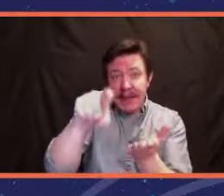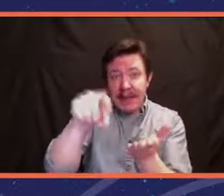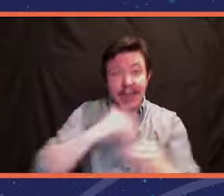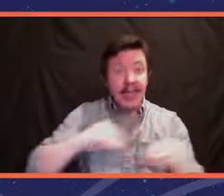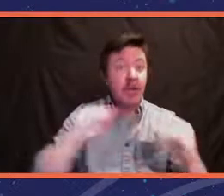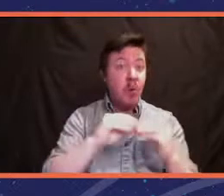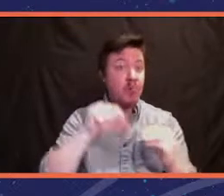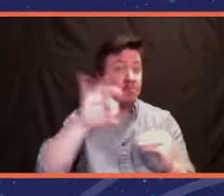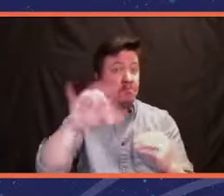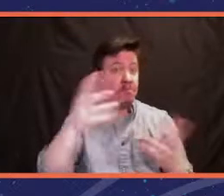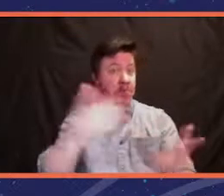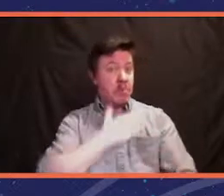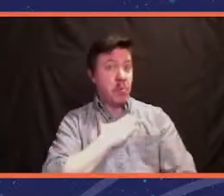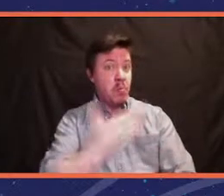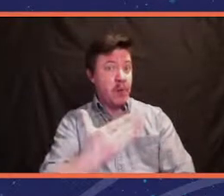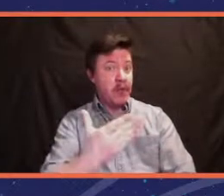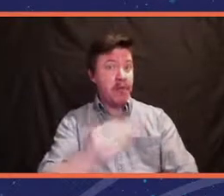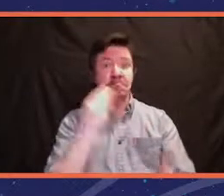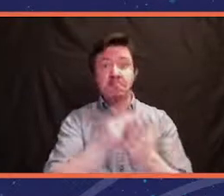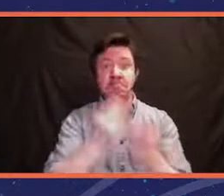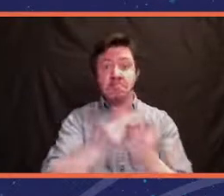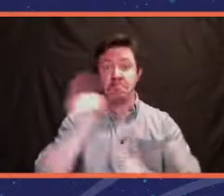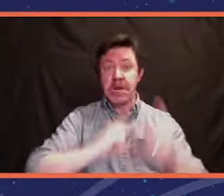us cover that gap, please visit